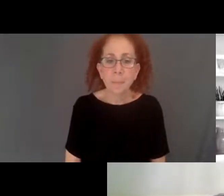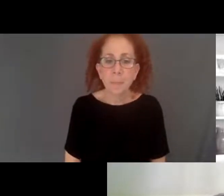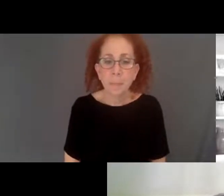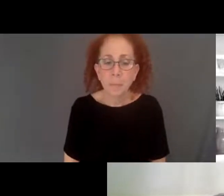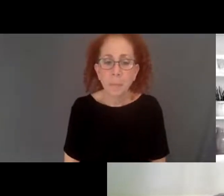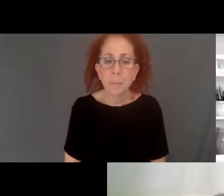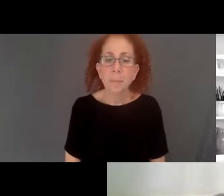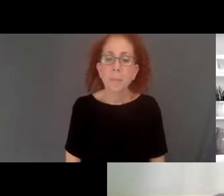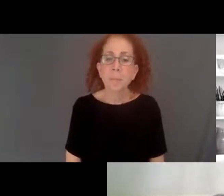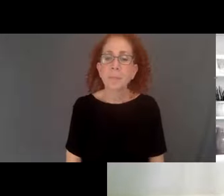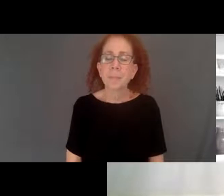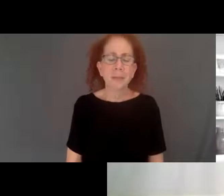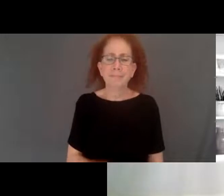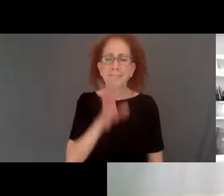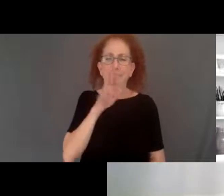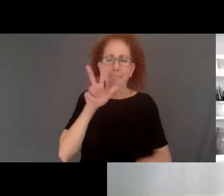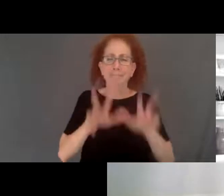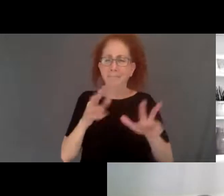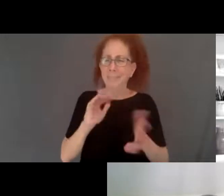had COVID. Sorry,